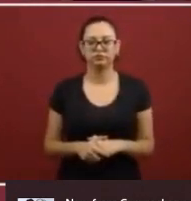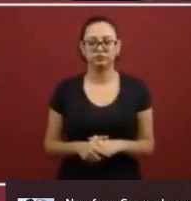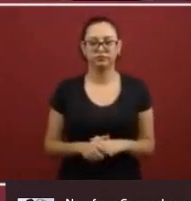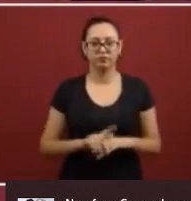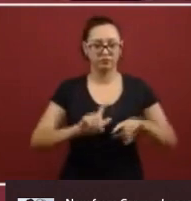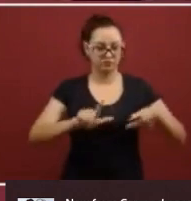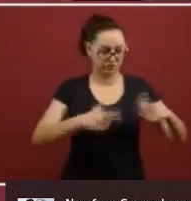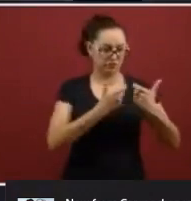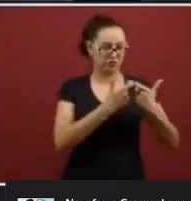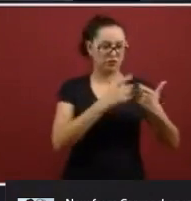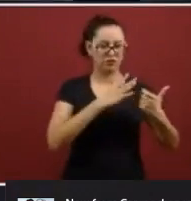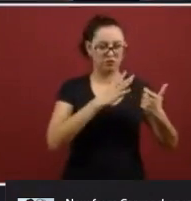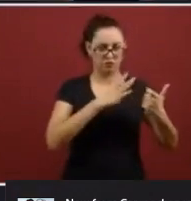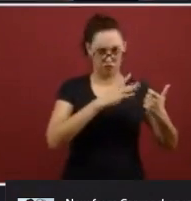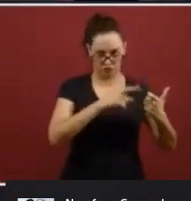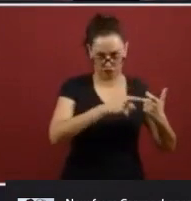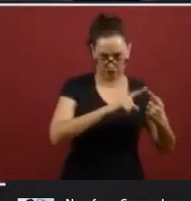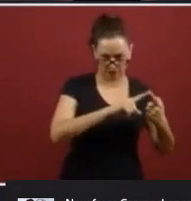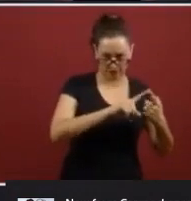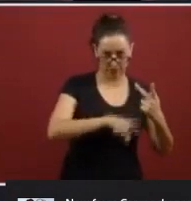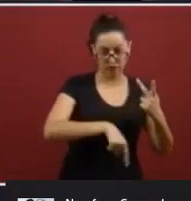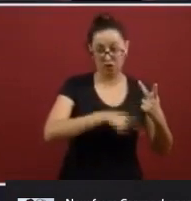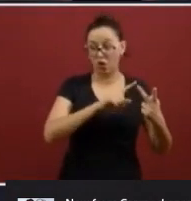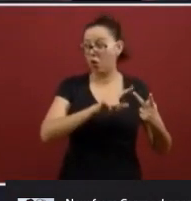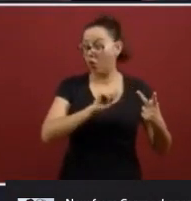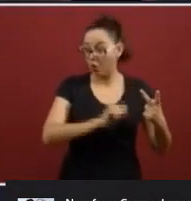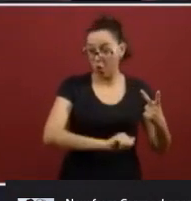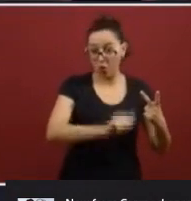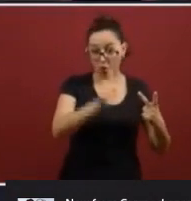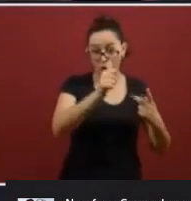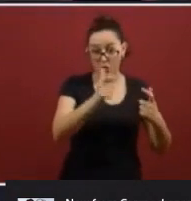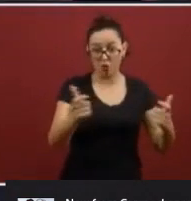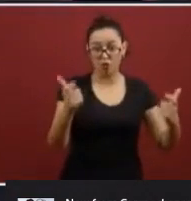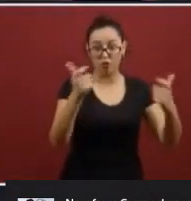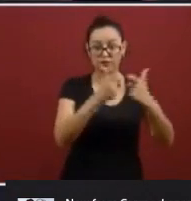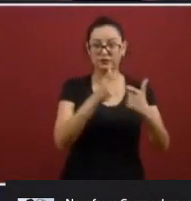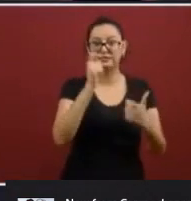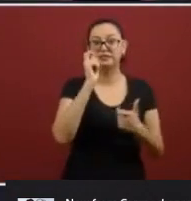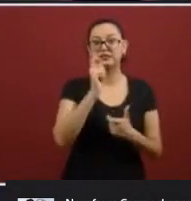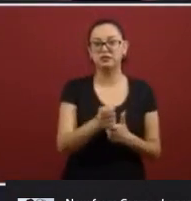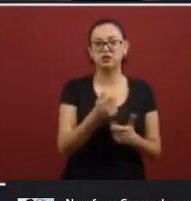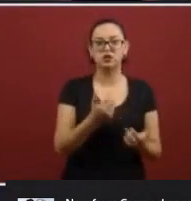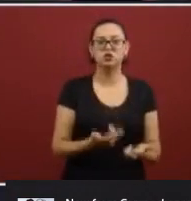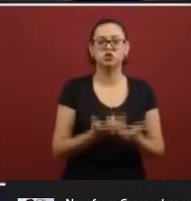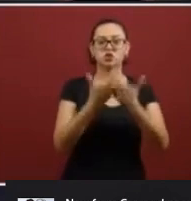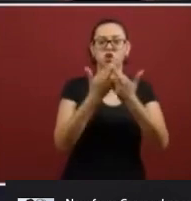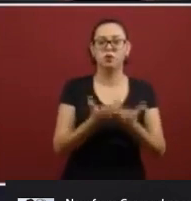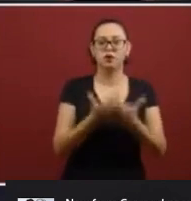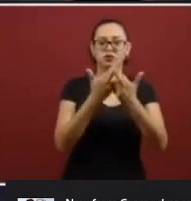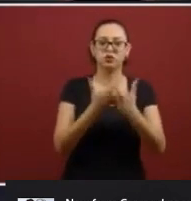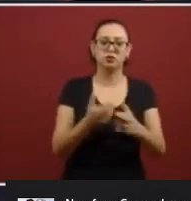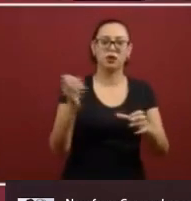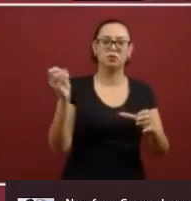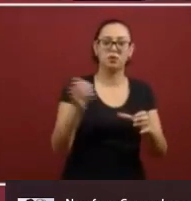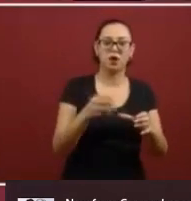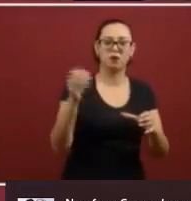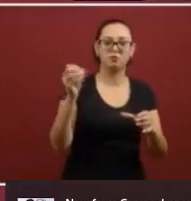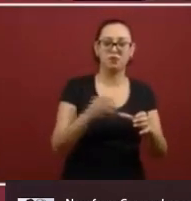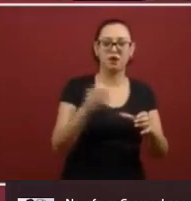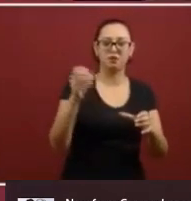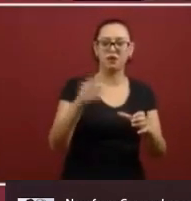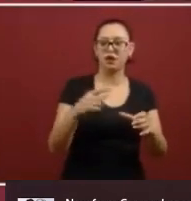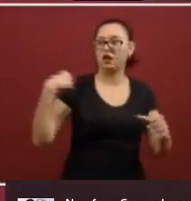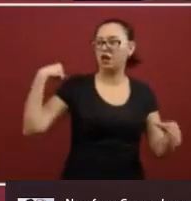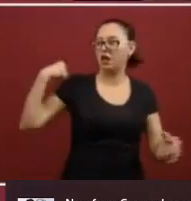been entero paying basically fondo most of the national de debt. remanentes de presupuestos